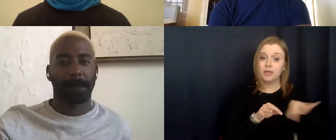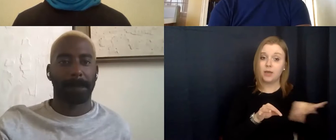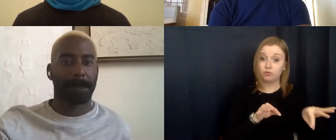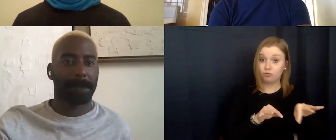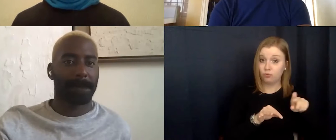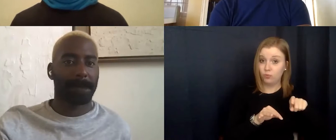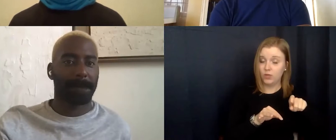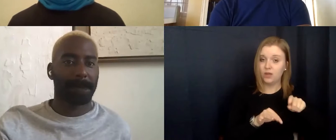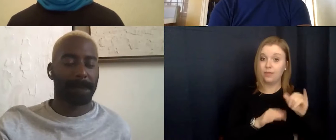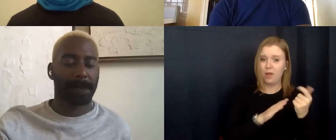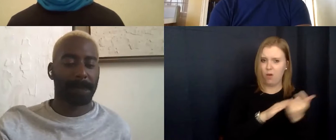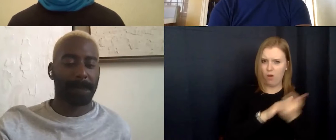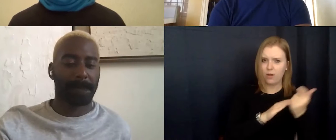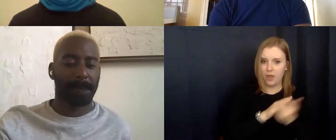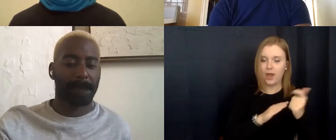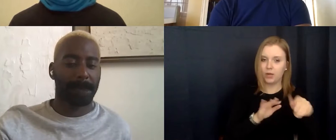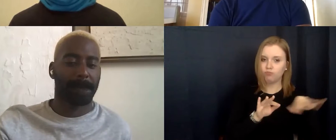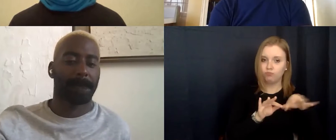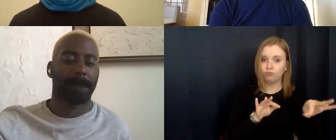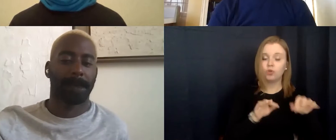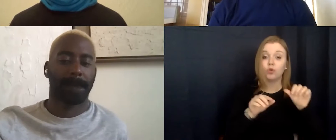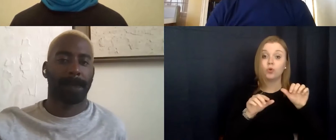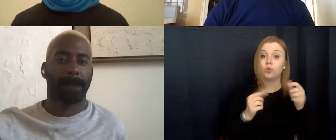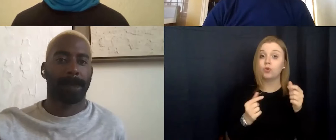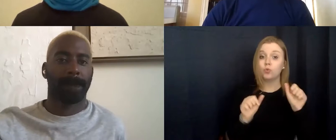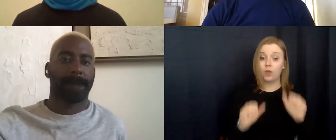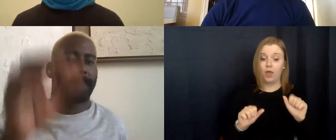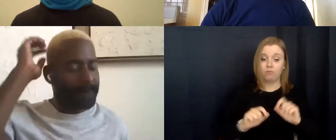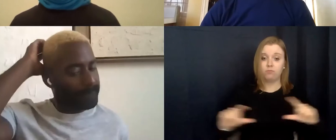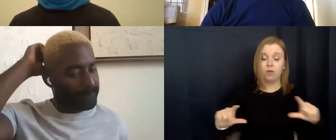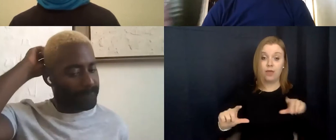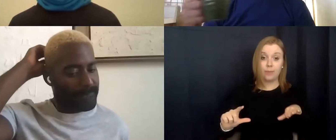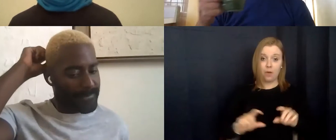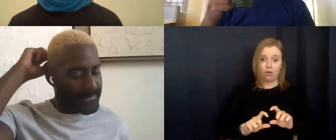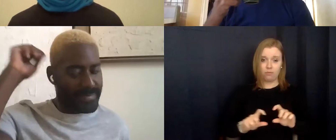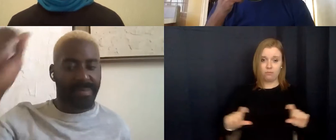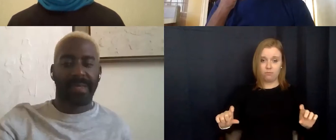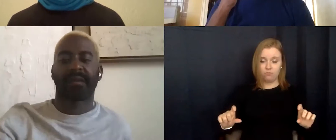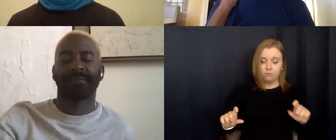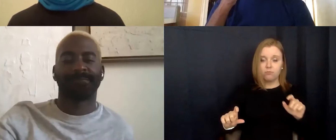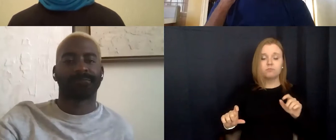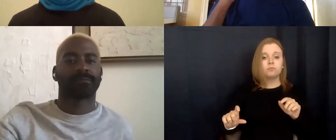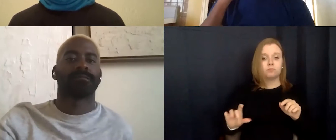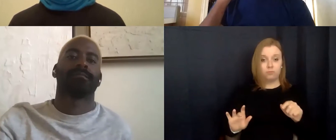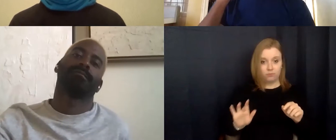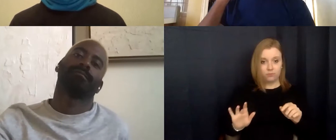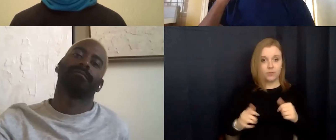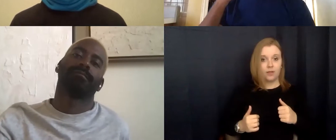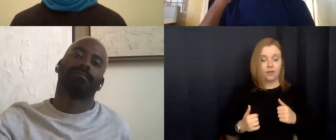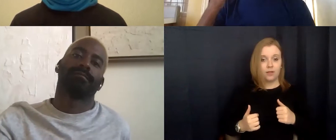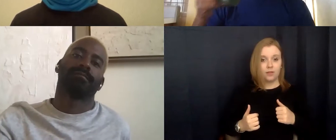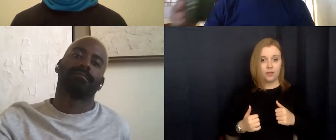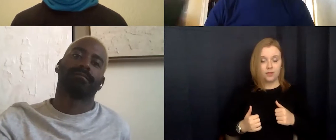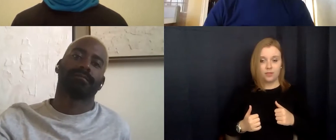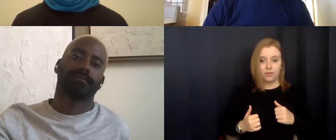is automated and you can access it by going to the banner at the bottom of your screen and clicking the